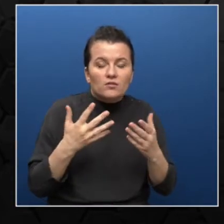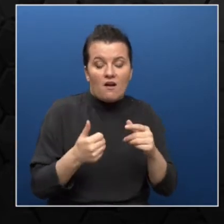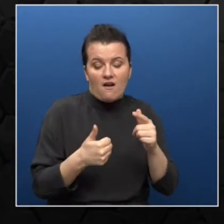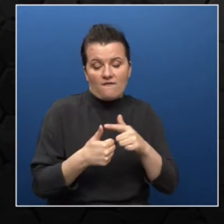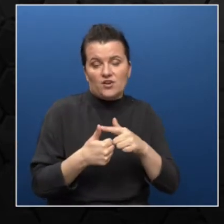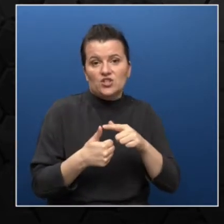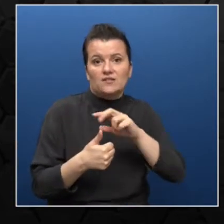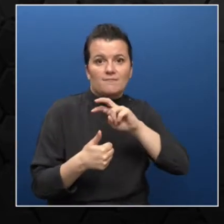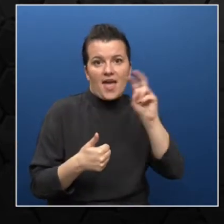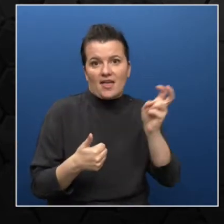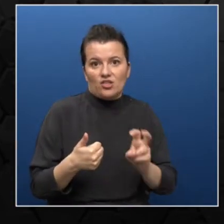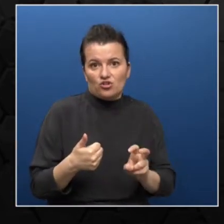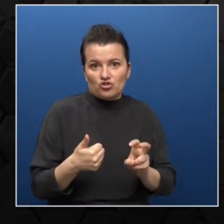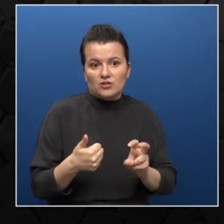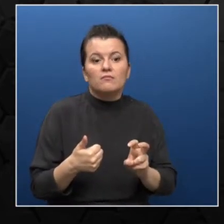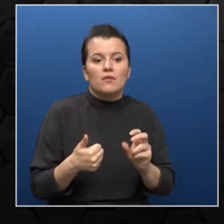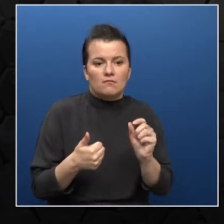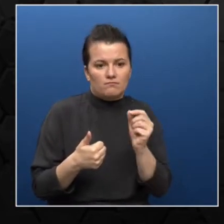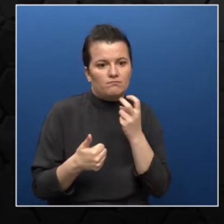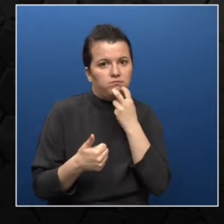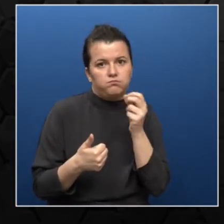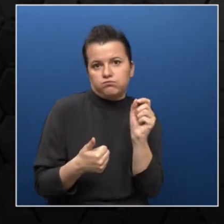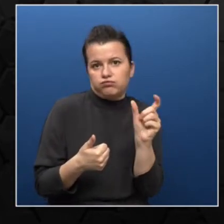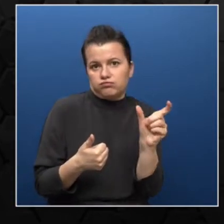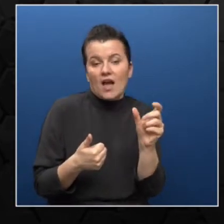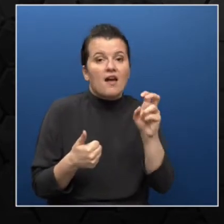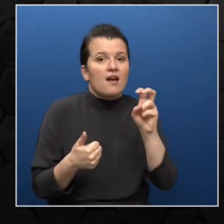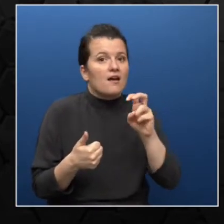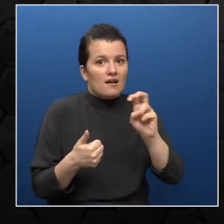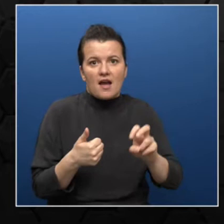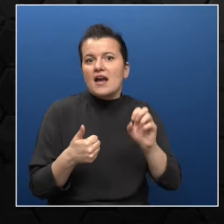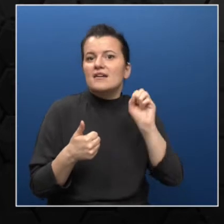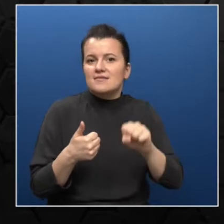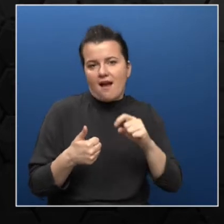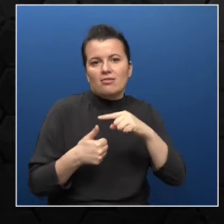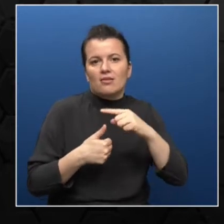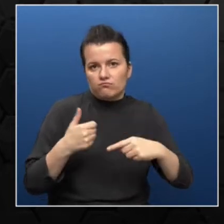most important feature. To give it into an example,